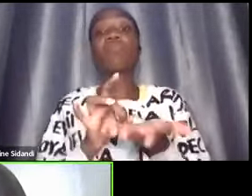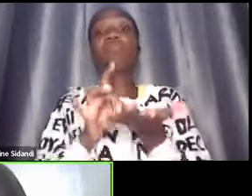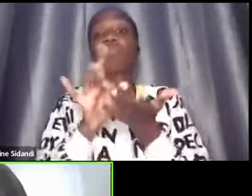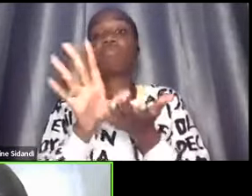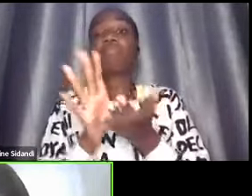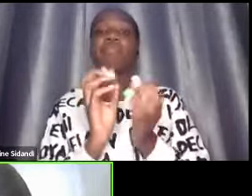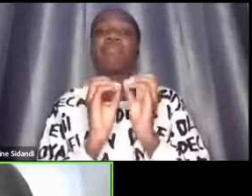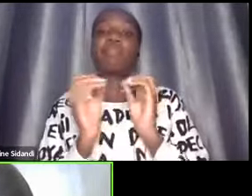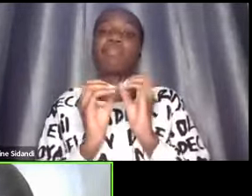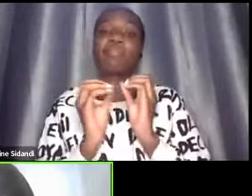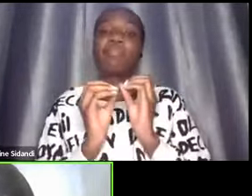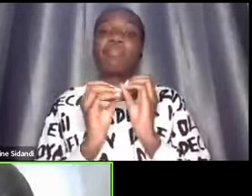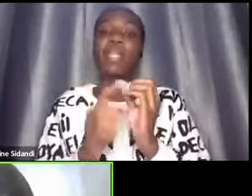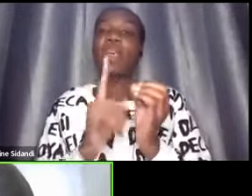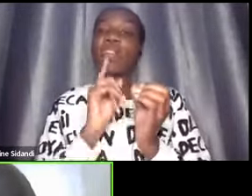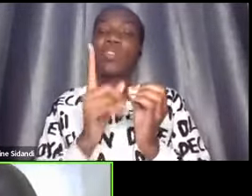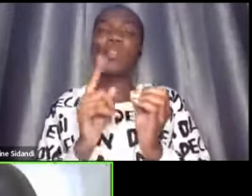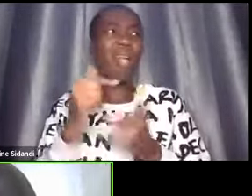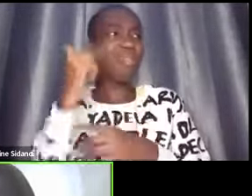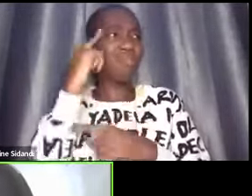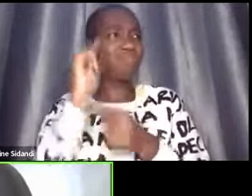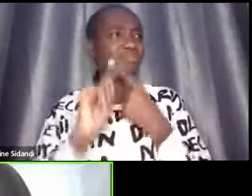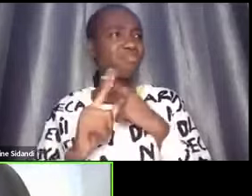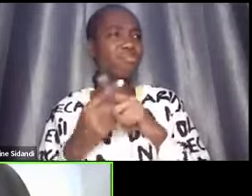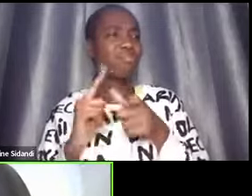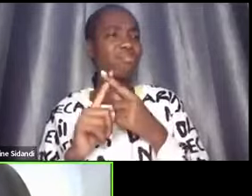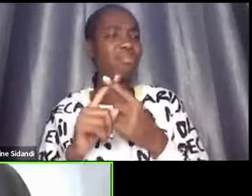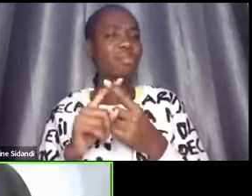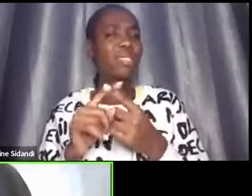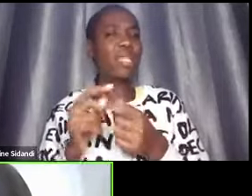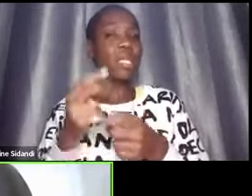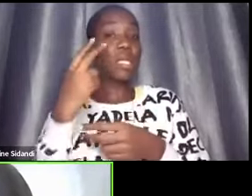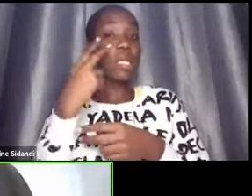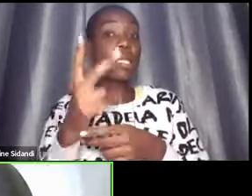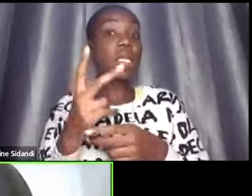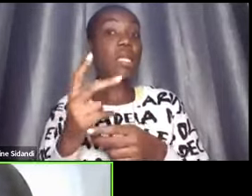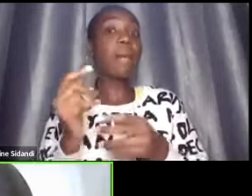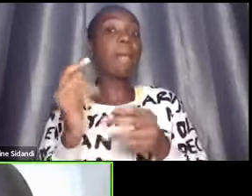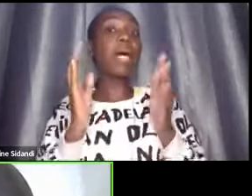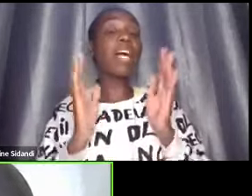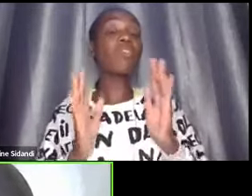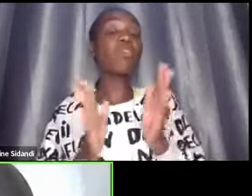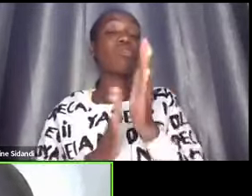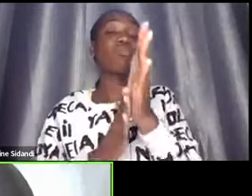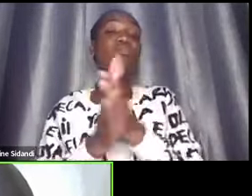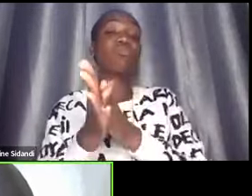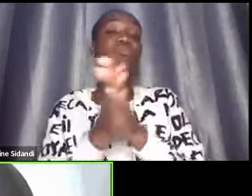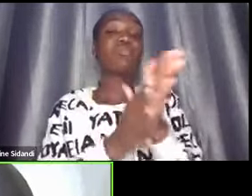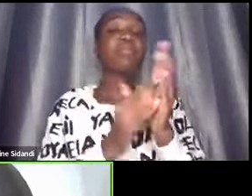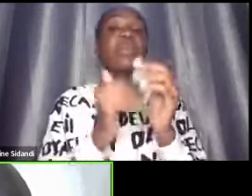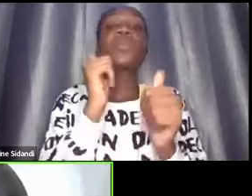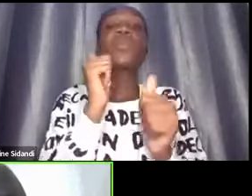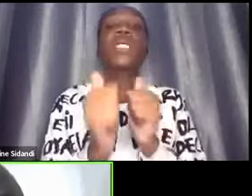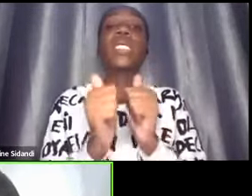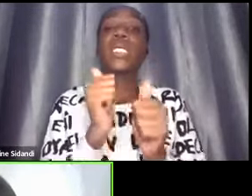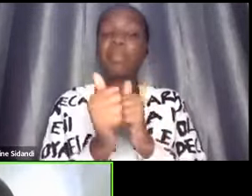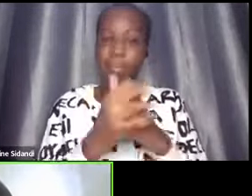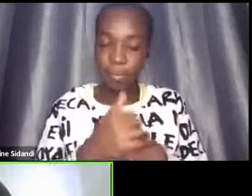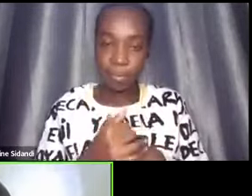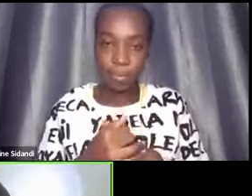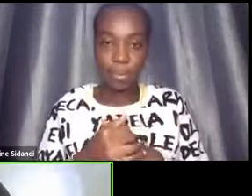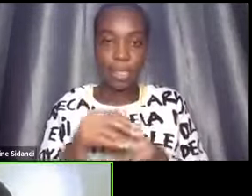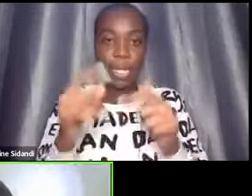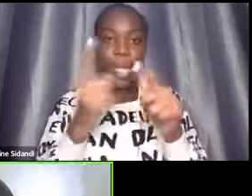First, he identified the individual interests of the parties in dispute. And then